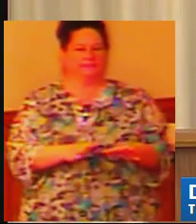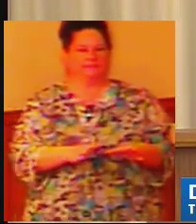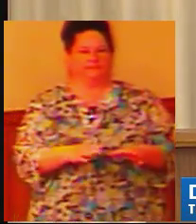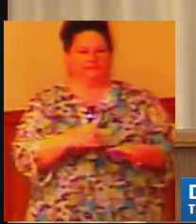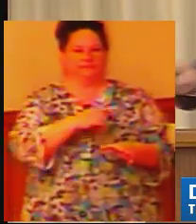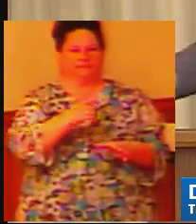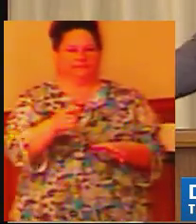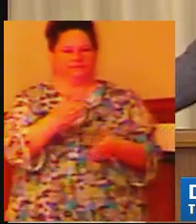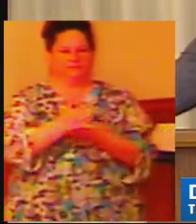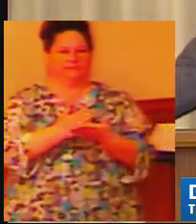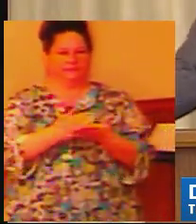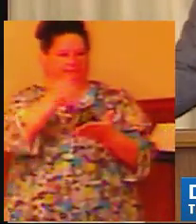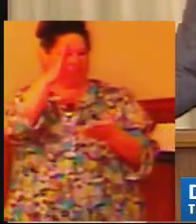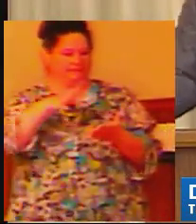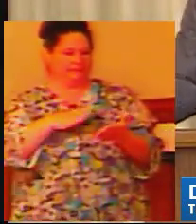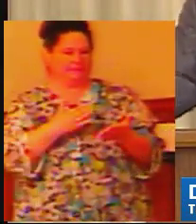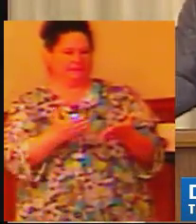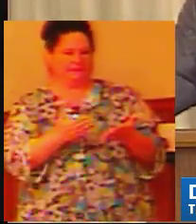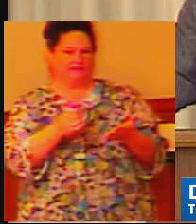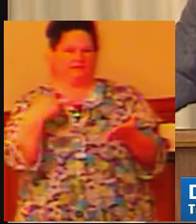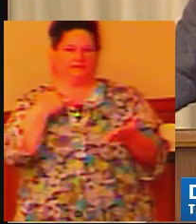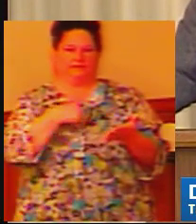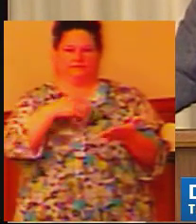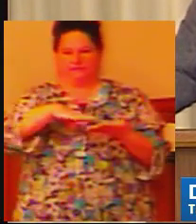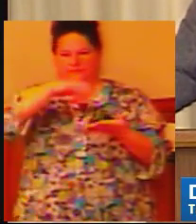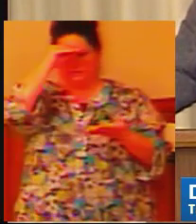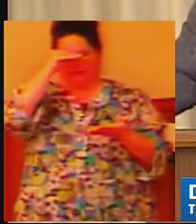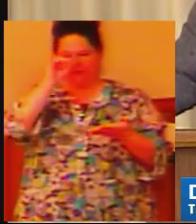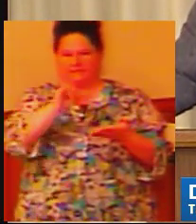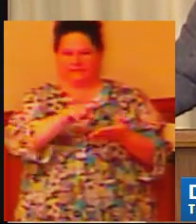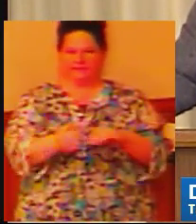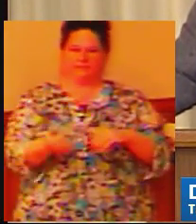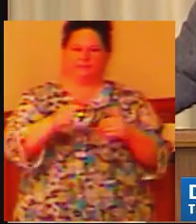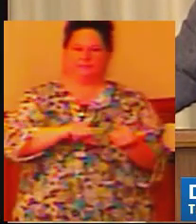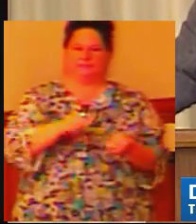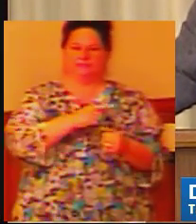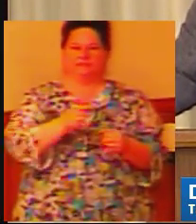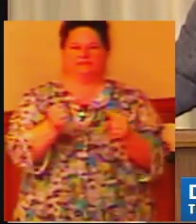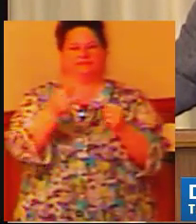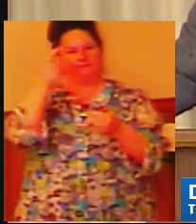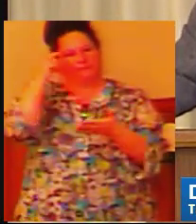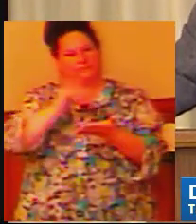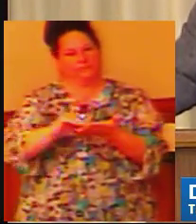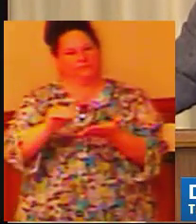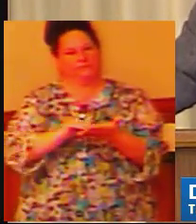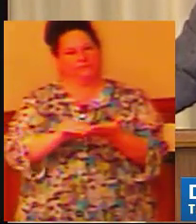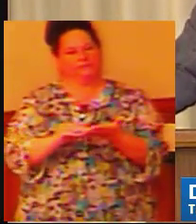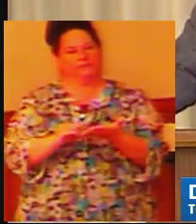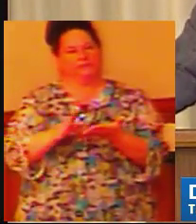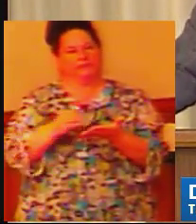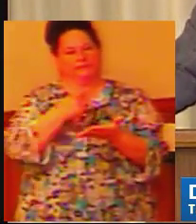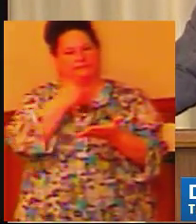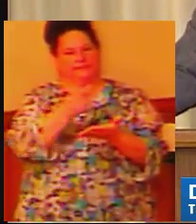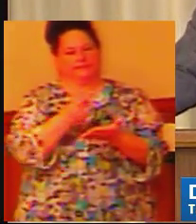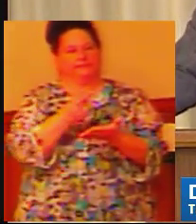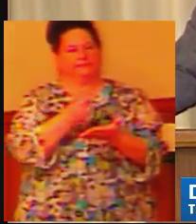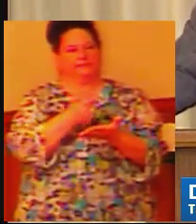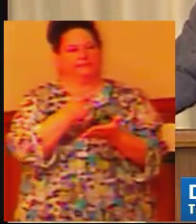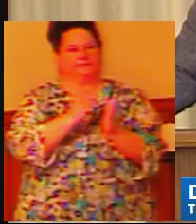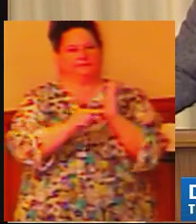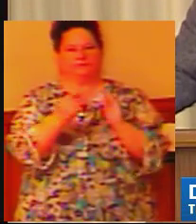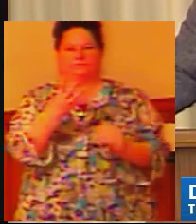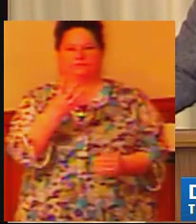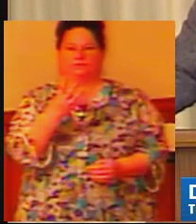these are some of those men. And then we find out he baptized them for repentance, saying unto them, this is verse